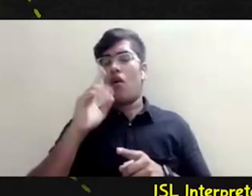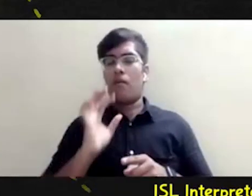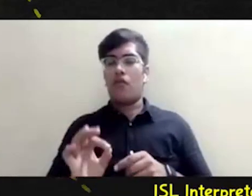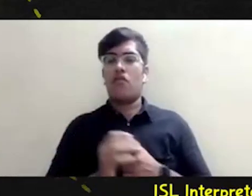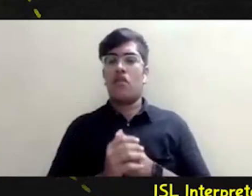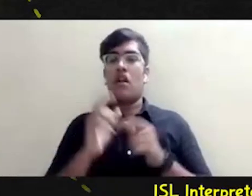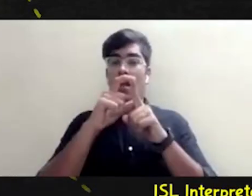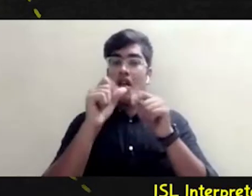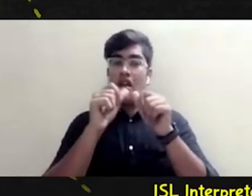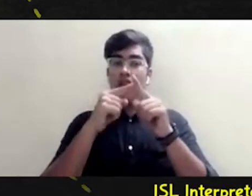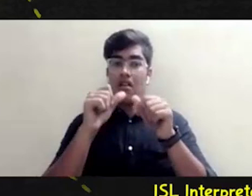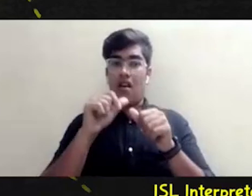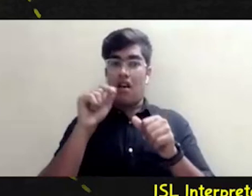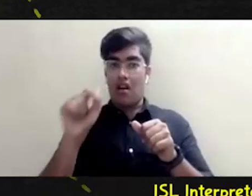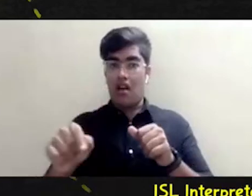data,